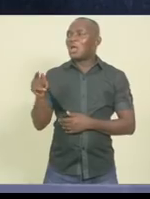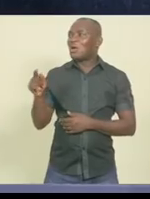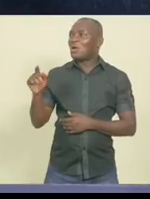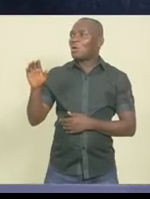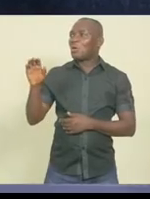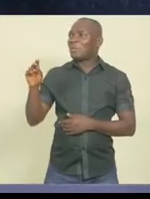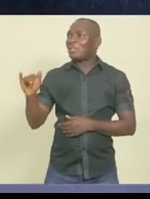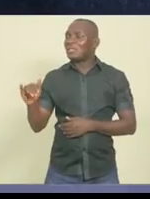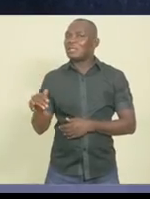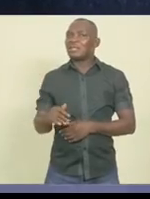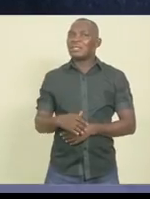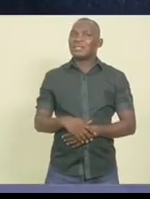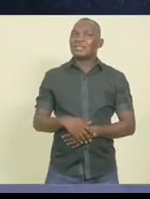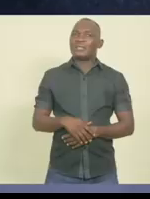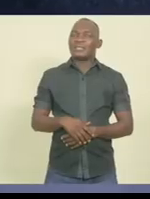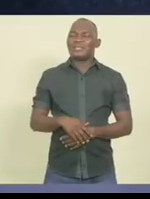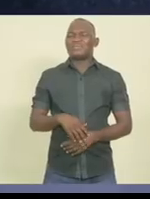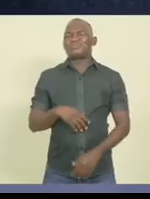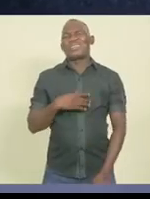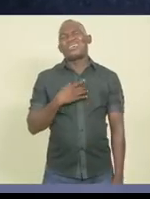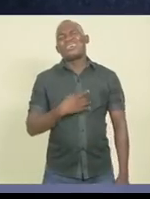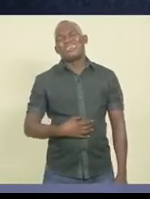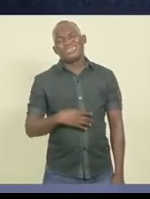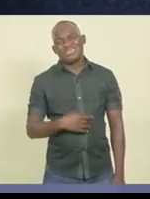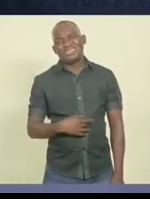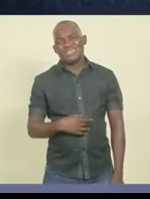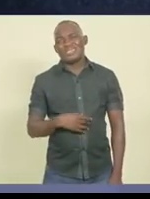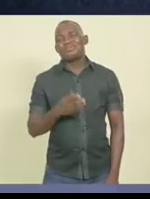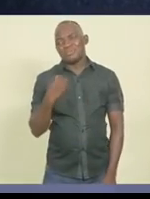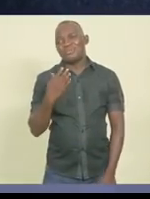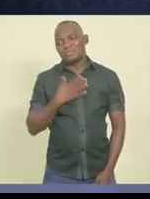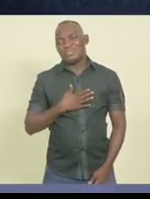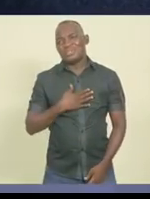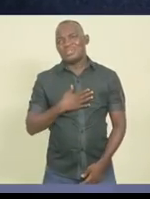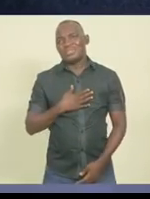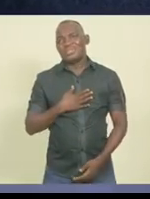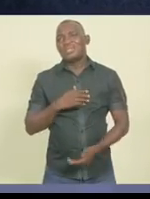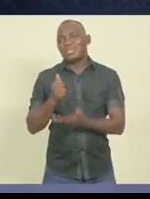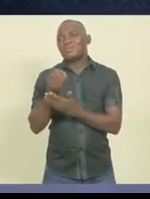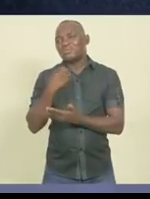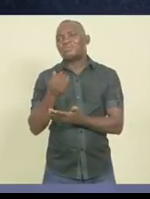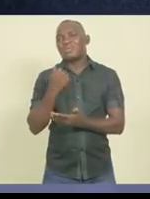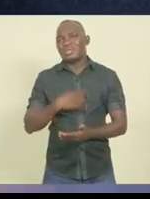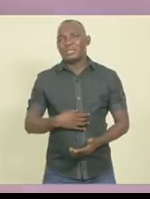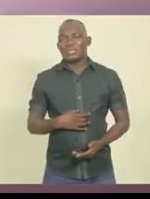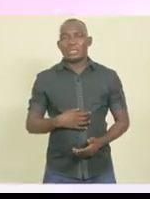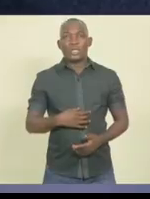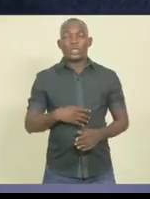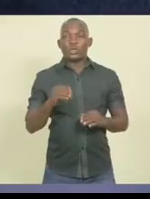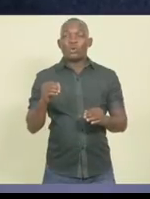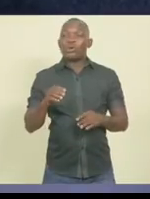Kobe, I'm hungry. Can you get me the usual, please? I'm not getting you the